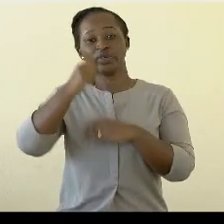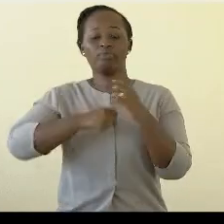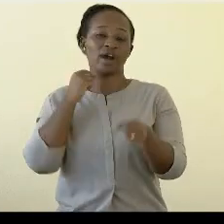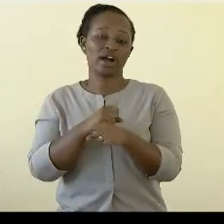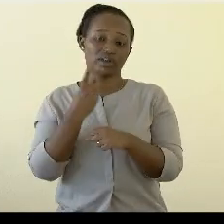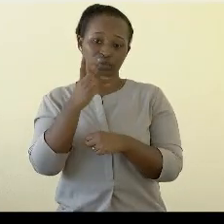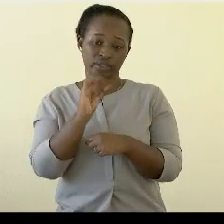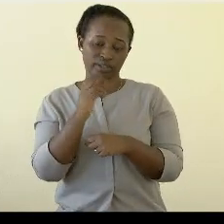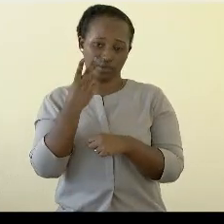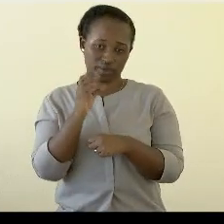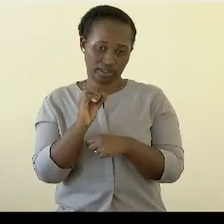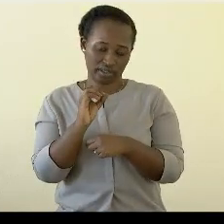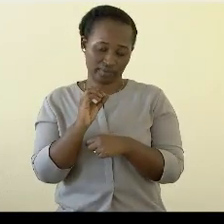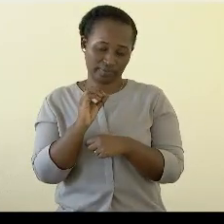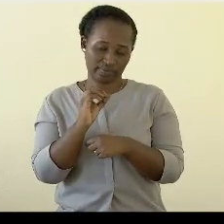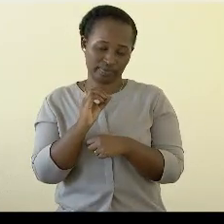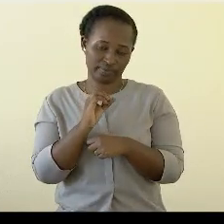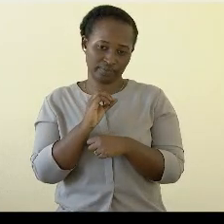2020, which the paper said,